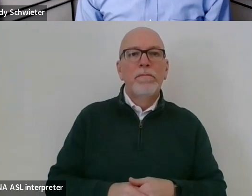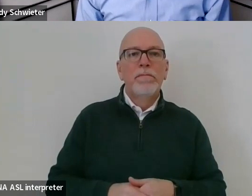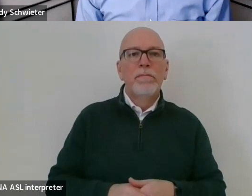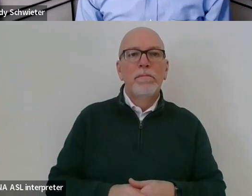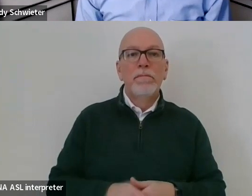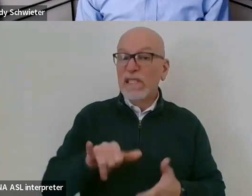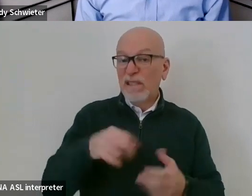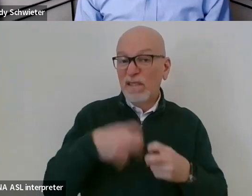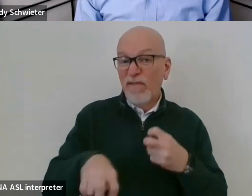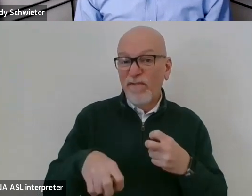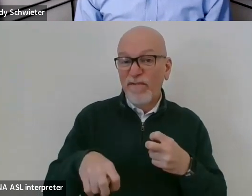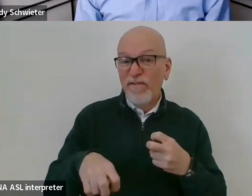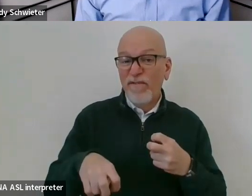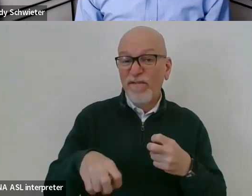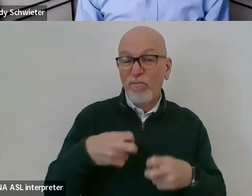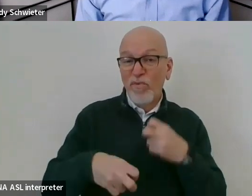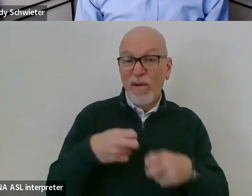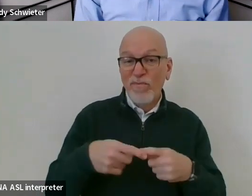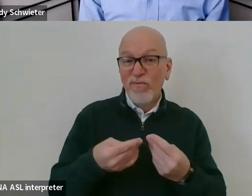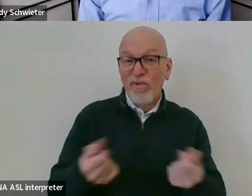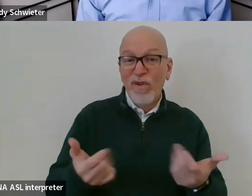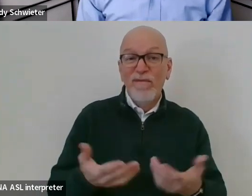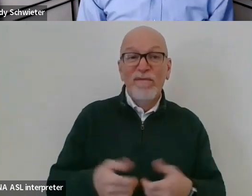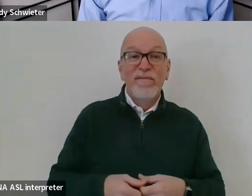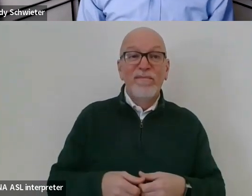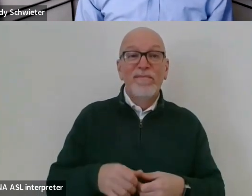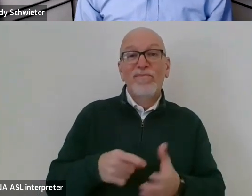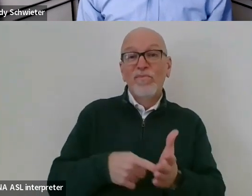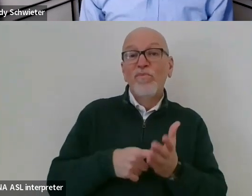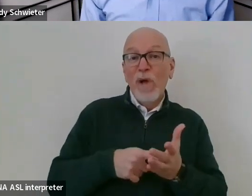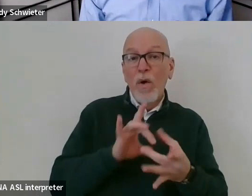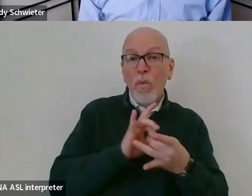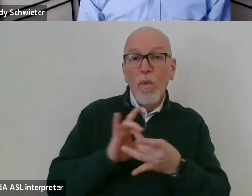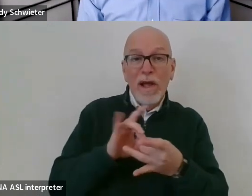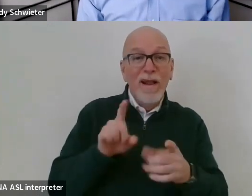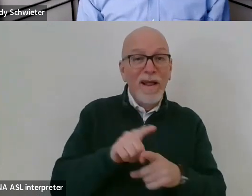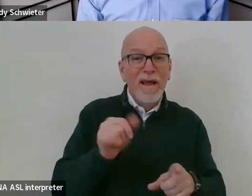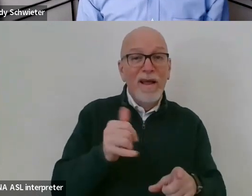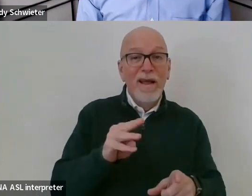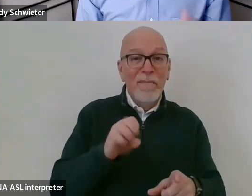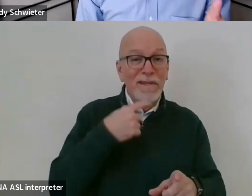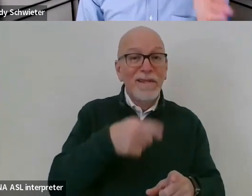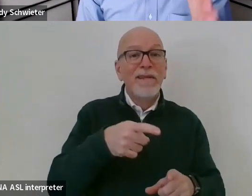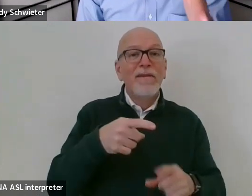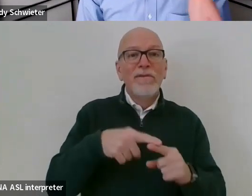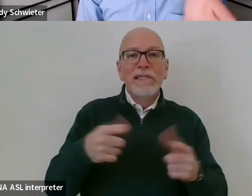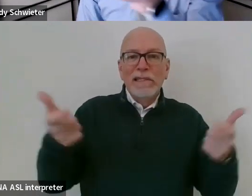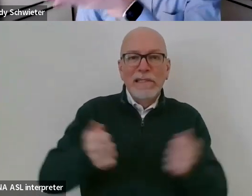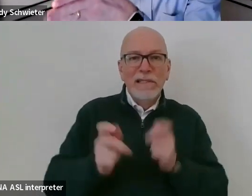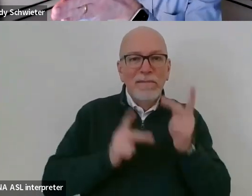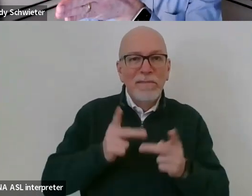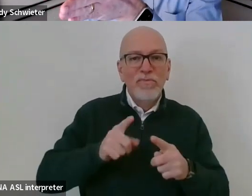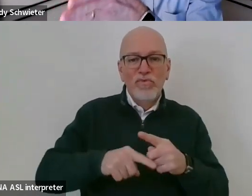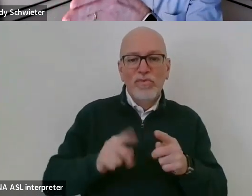that's a tough problem to solve. It's going to take the type of coordination you're describing, Jaime, to bring people together and move the profession